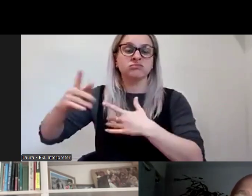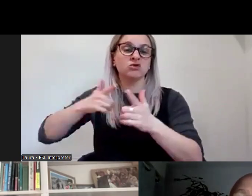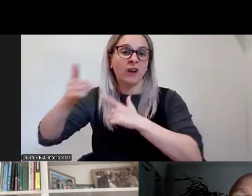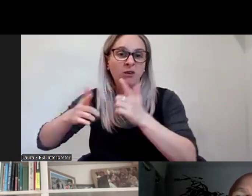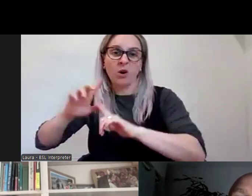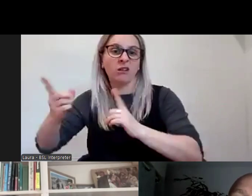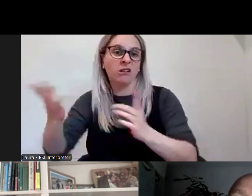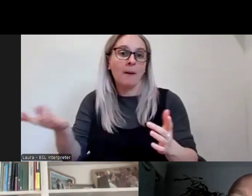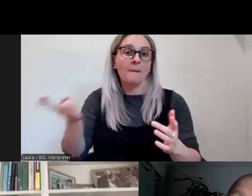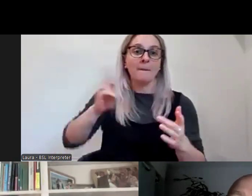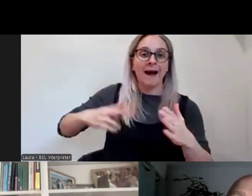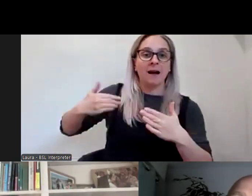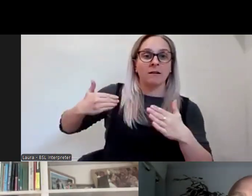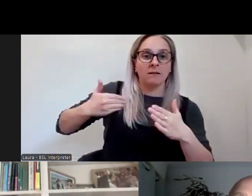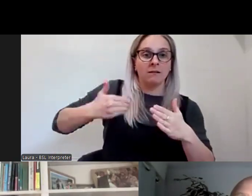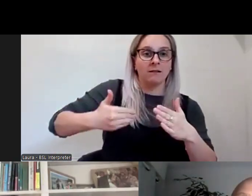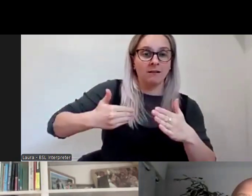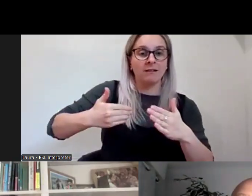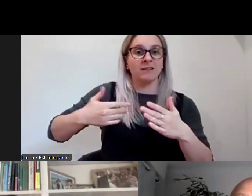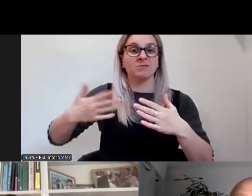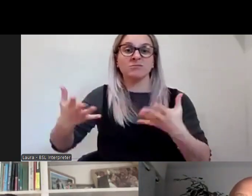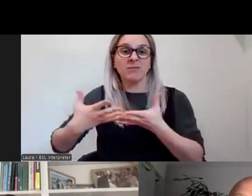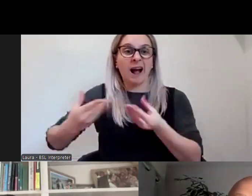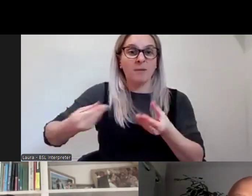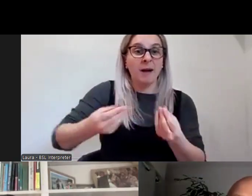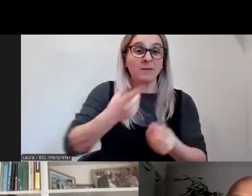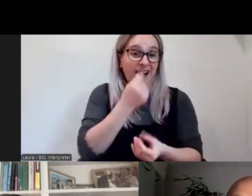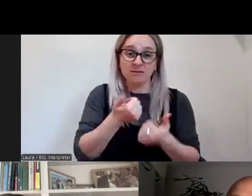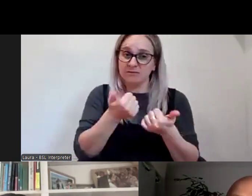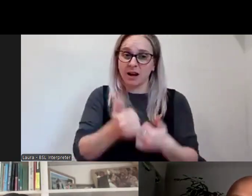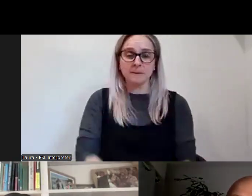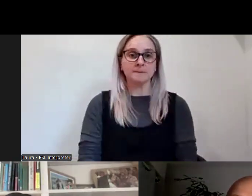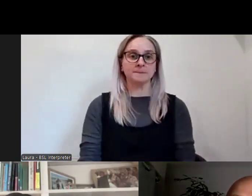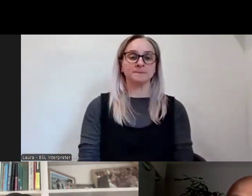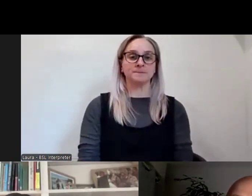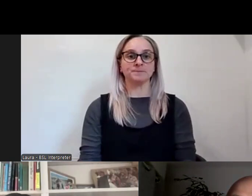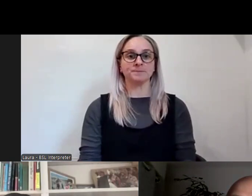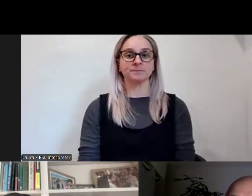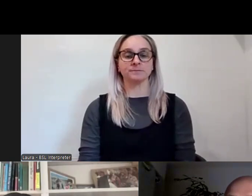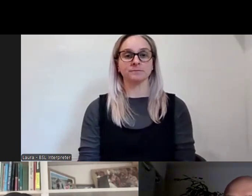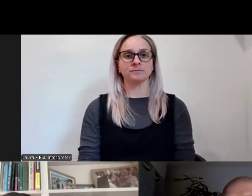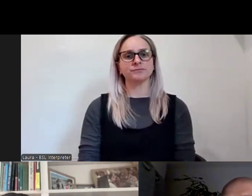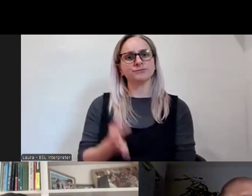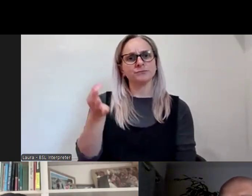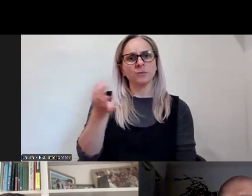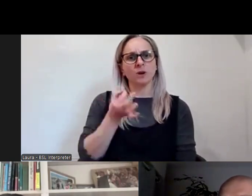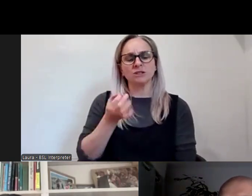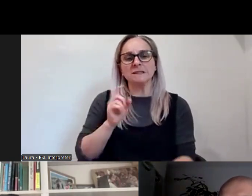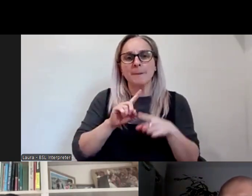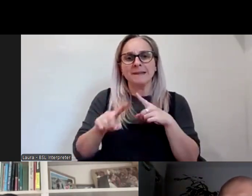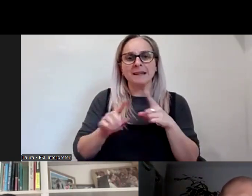out, time in. That's all fine. We had a question from somebody specifically